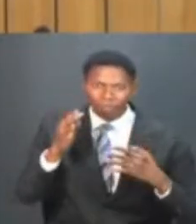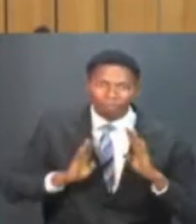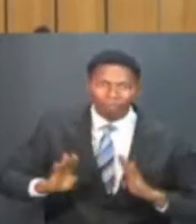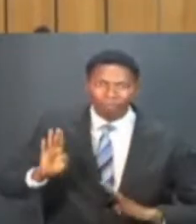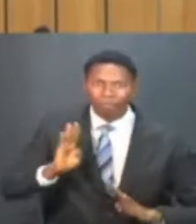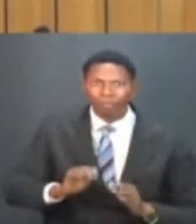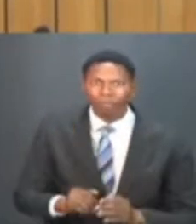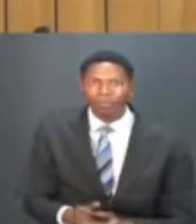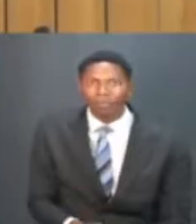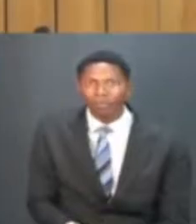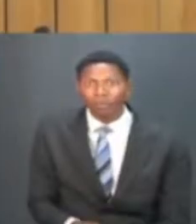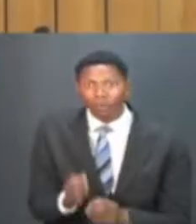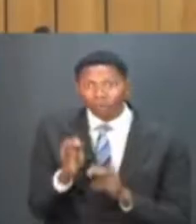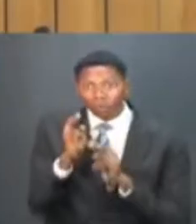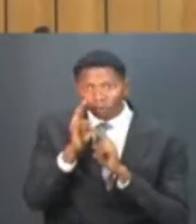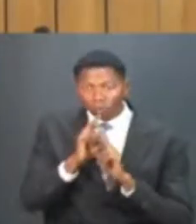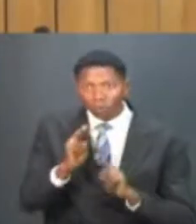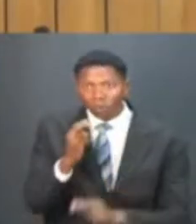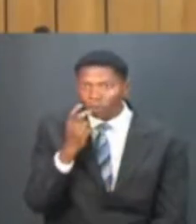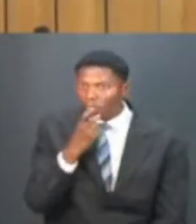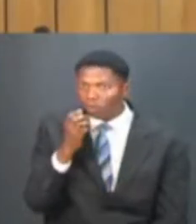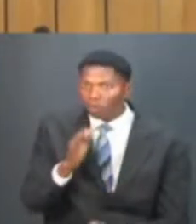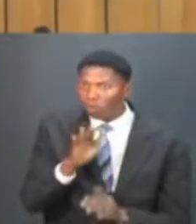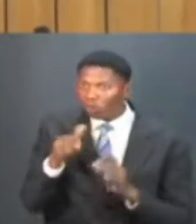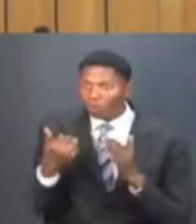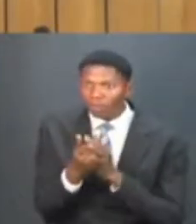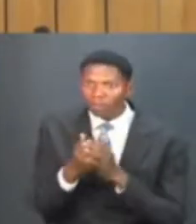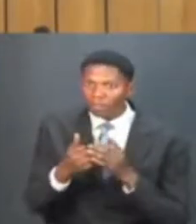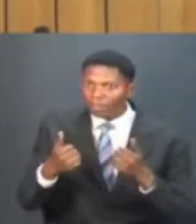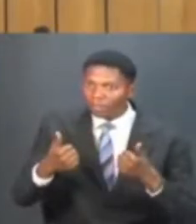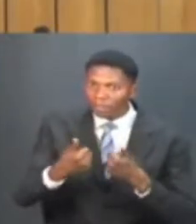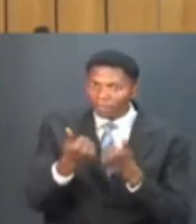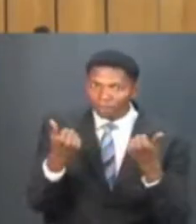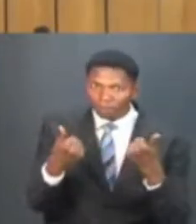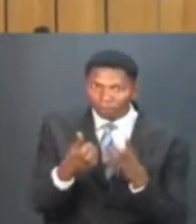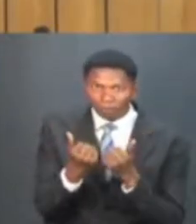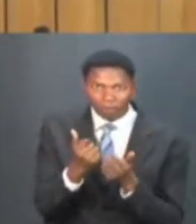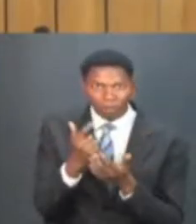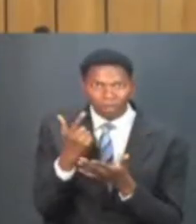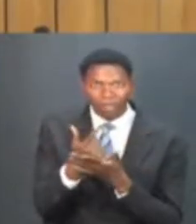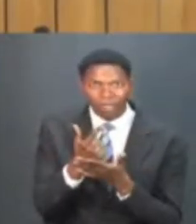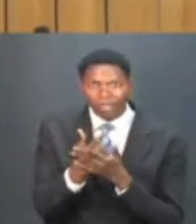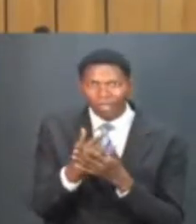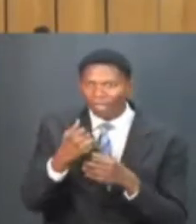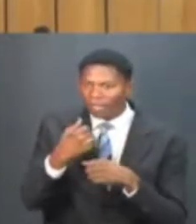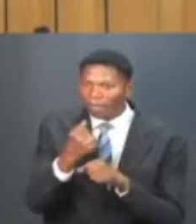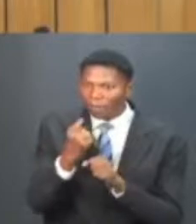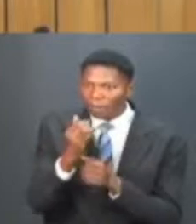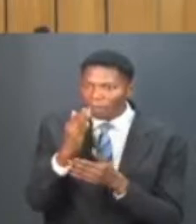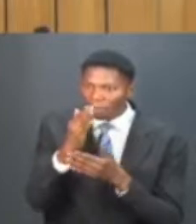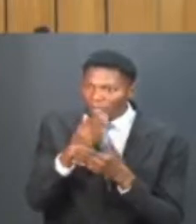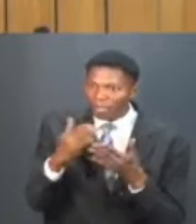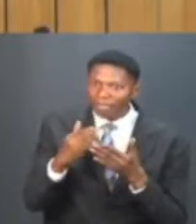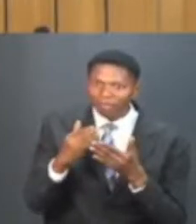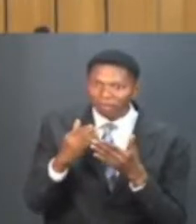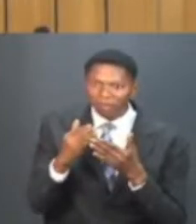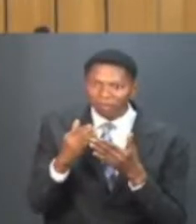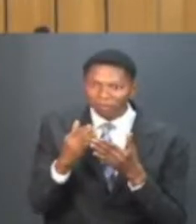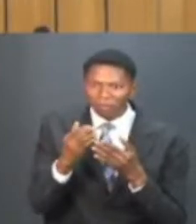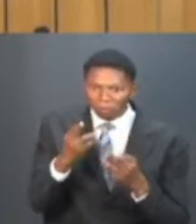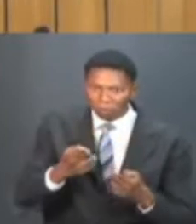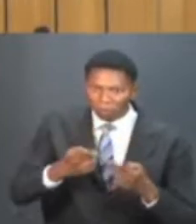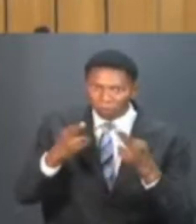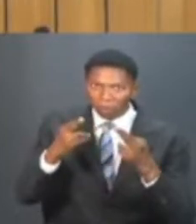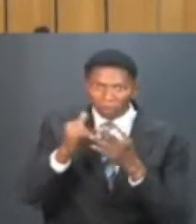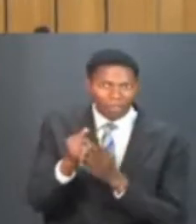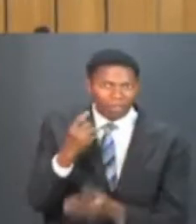Honorable Speaker, despite these challenges, Ghana has made commendable strides in recent years.